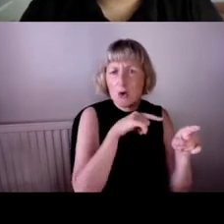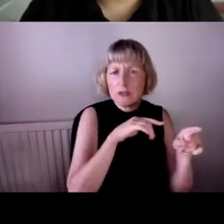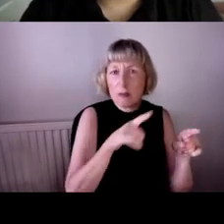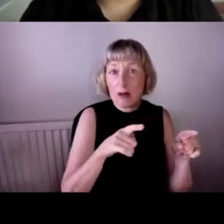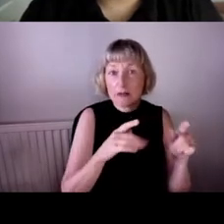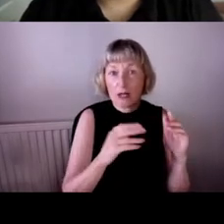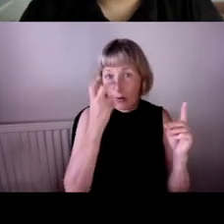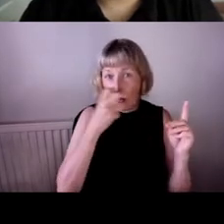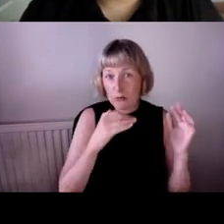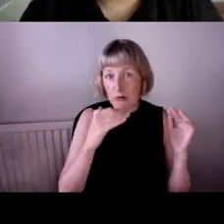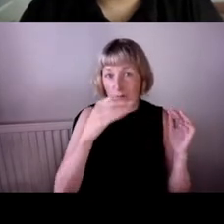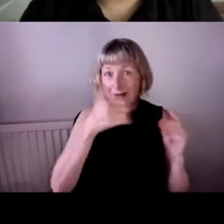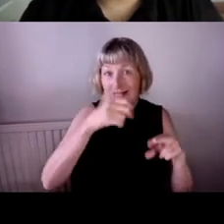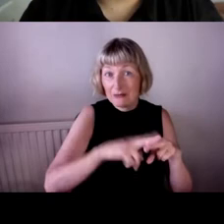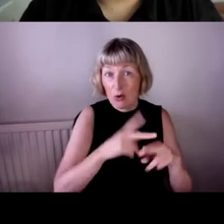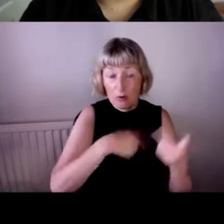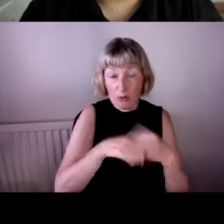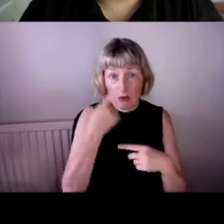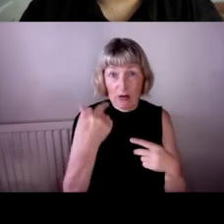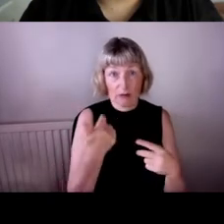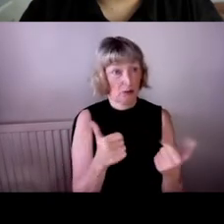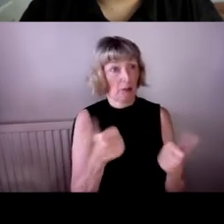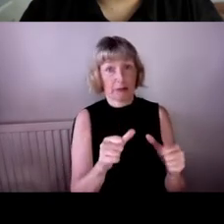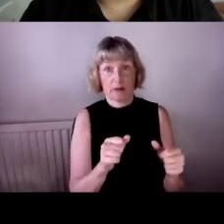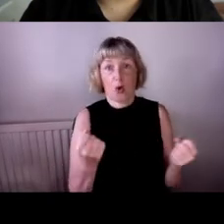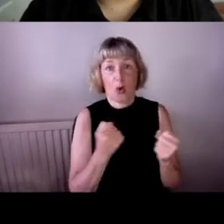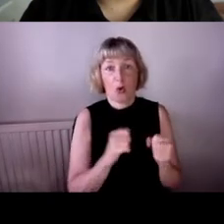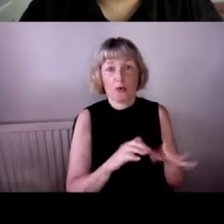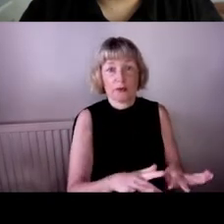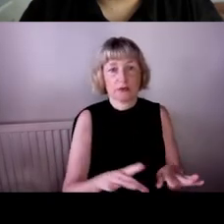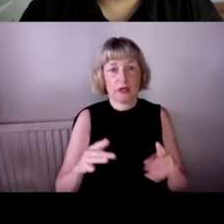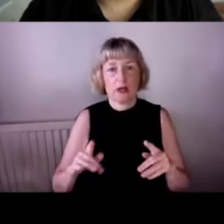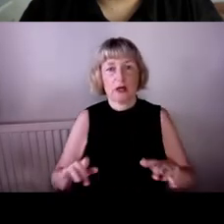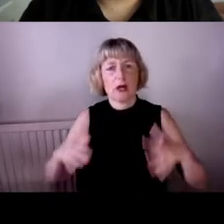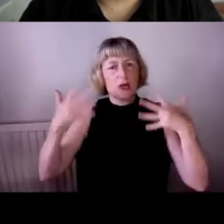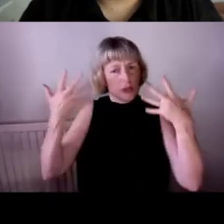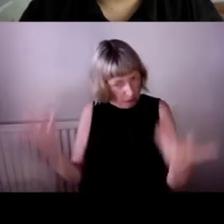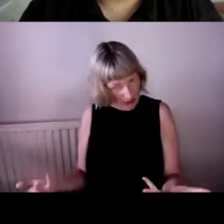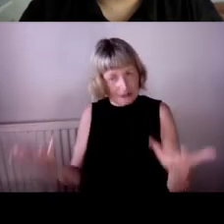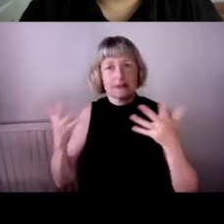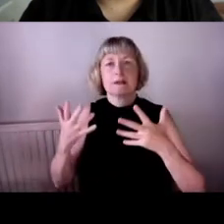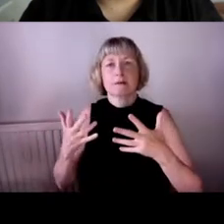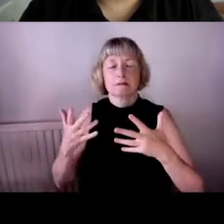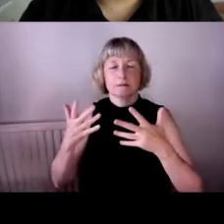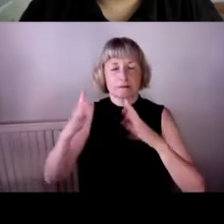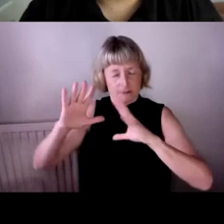form, we all found we had cold feet. She spreads her hands, bringing the matter to a close.